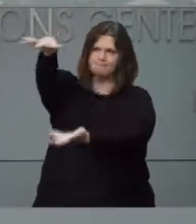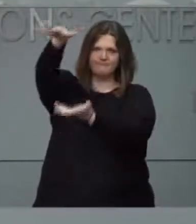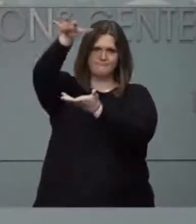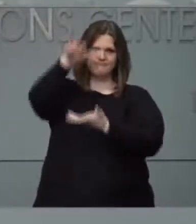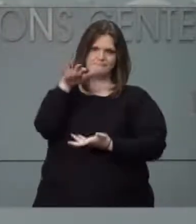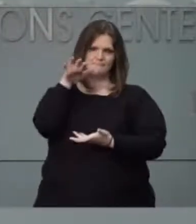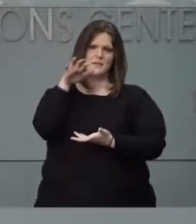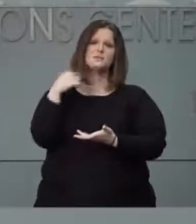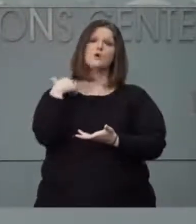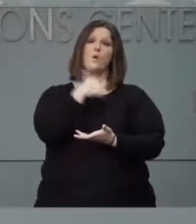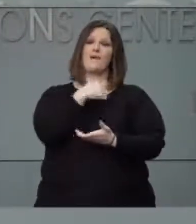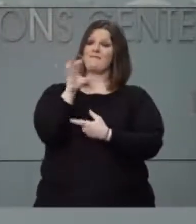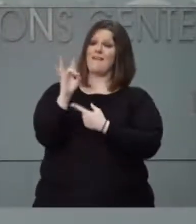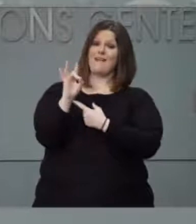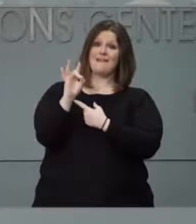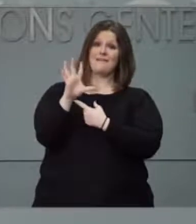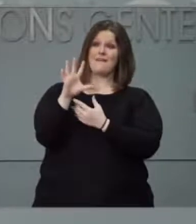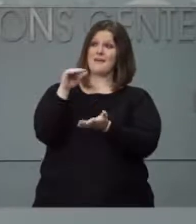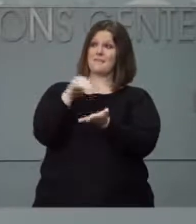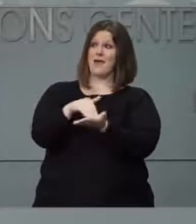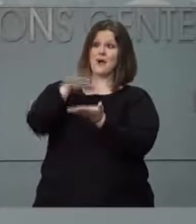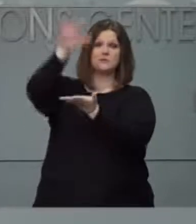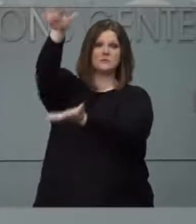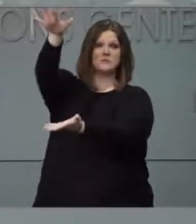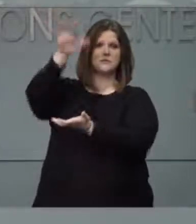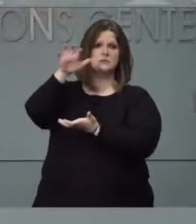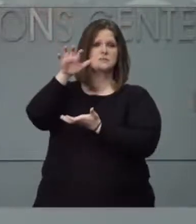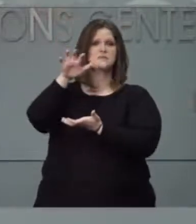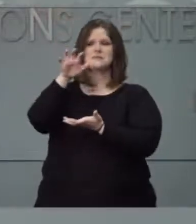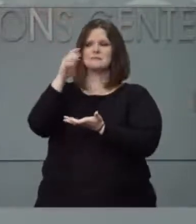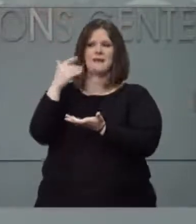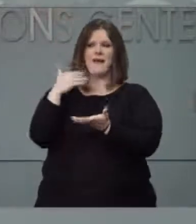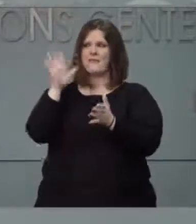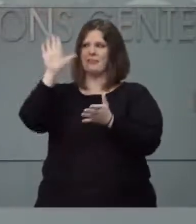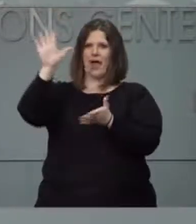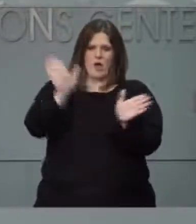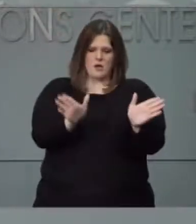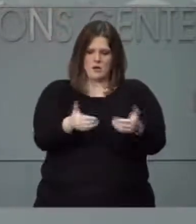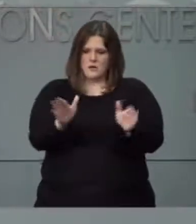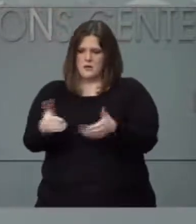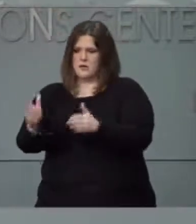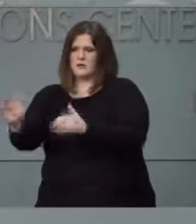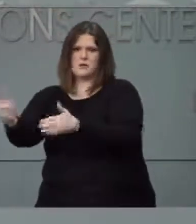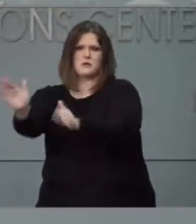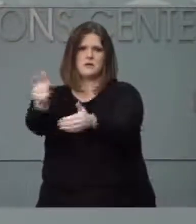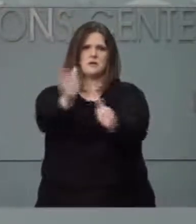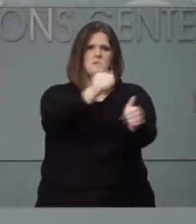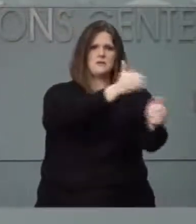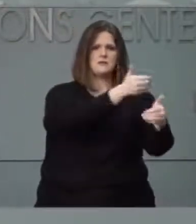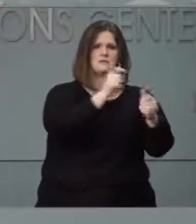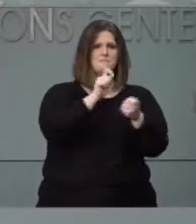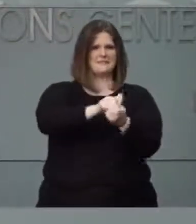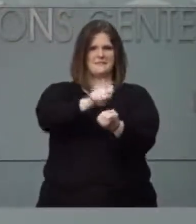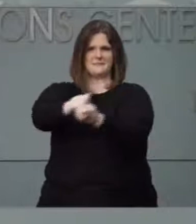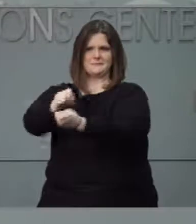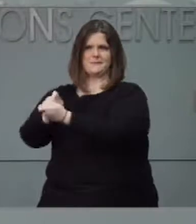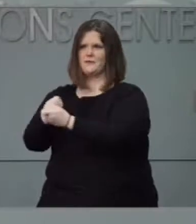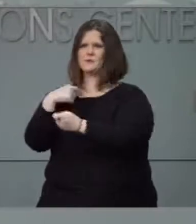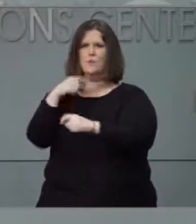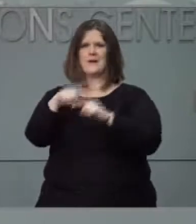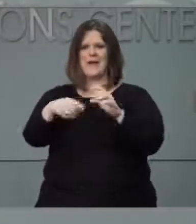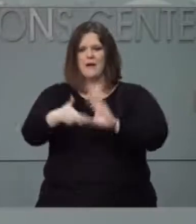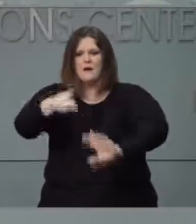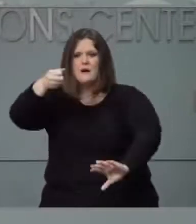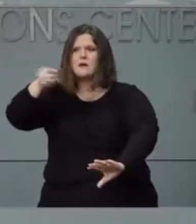when we get 85,000 doses, it can only go to so many hospitals. It can't even get to the more than 100 hospitals we